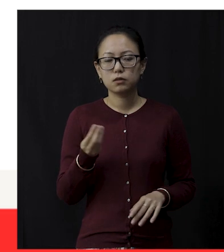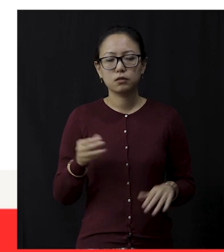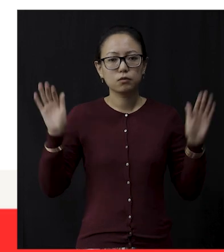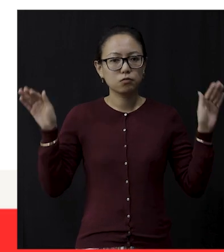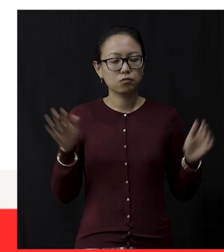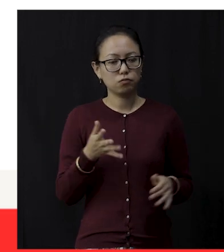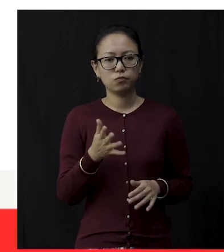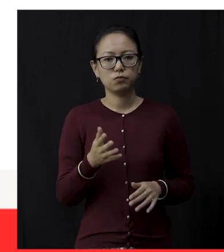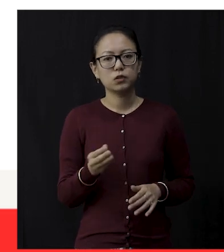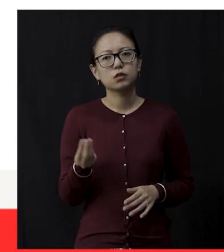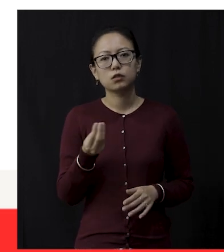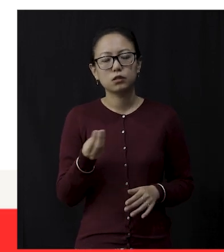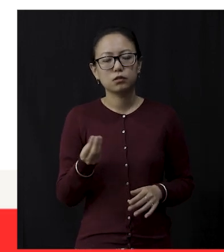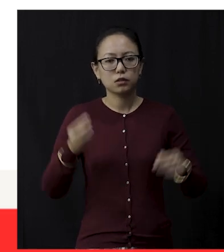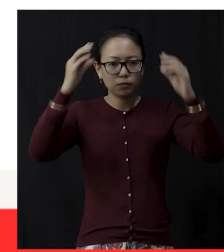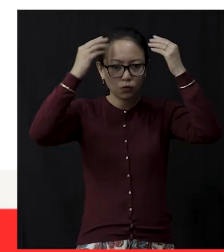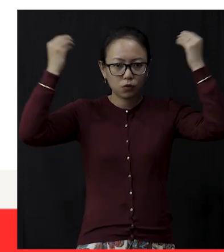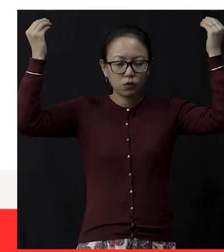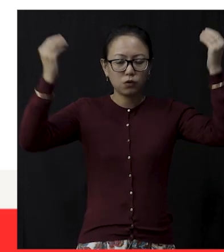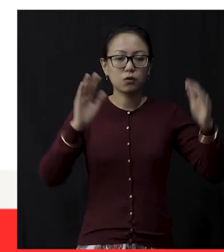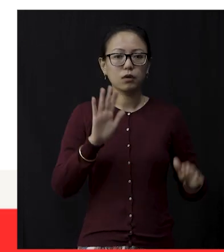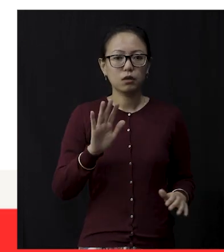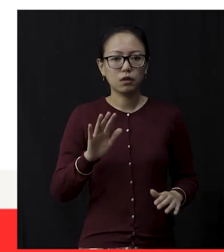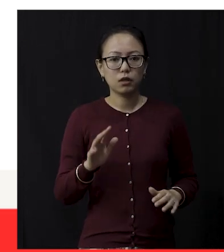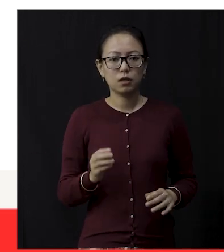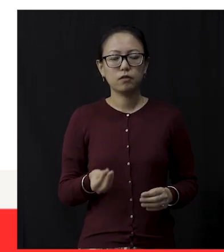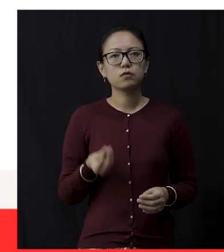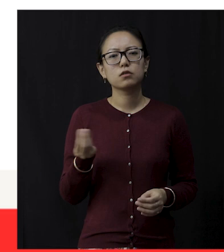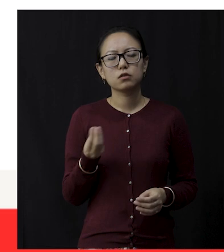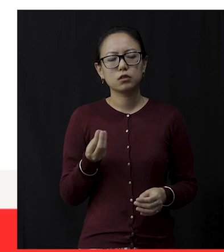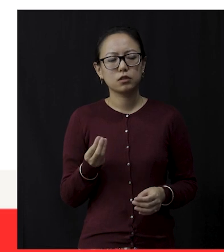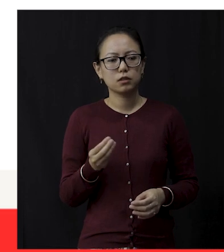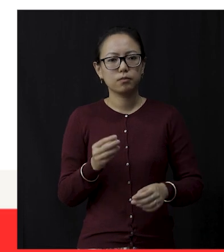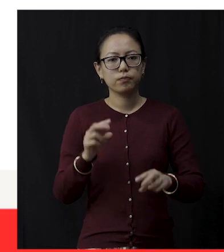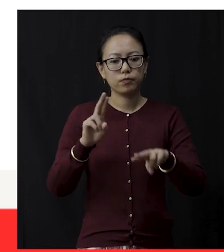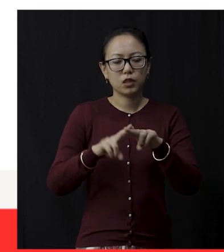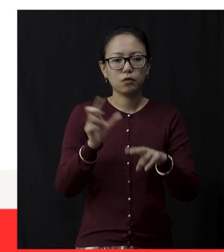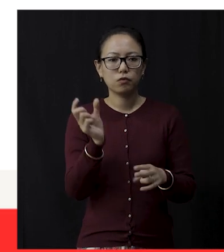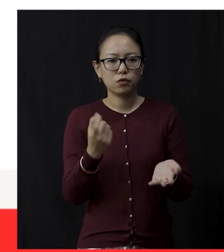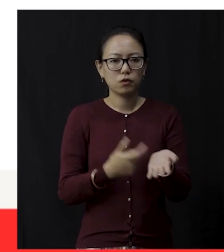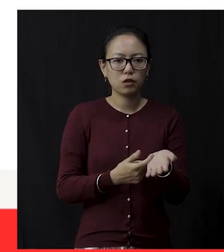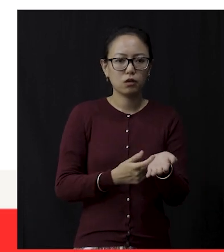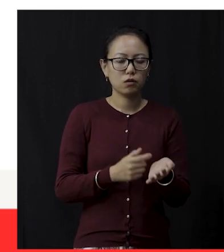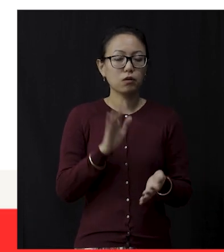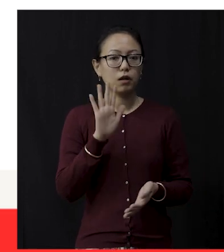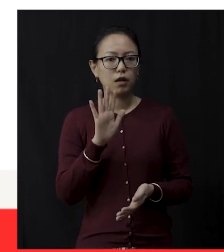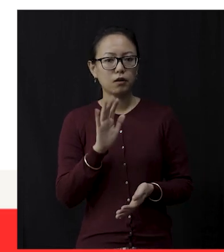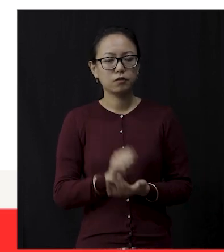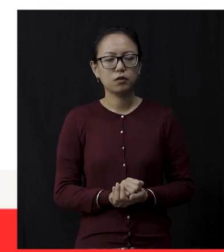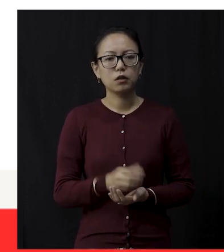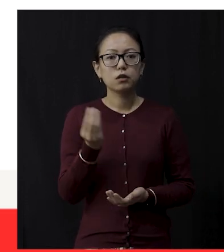animals they have horn. Some animals are covered with fur. Now some animals they have tails,